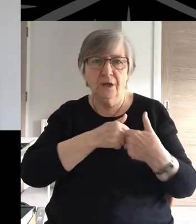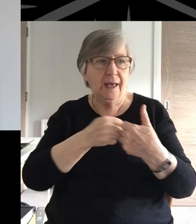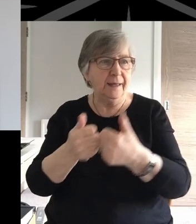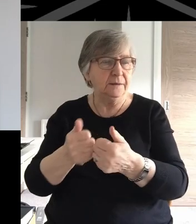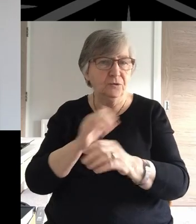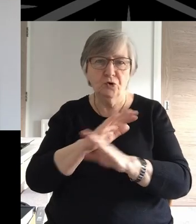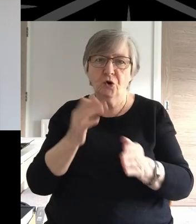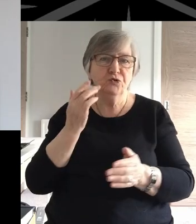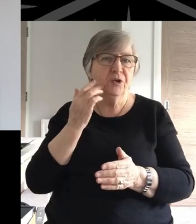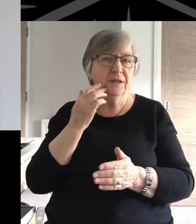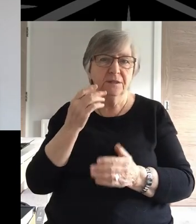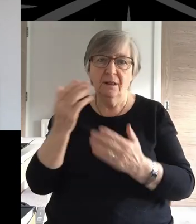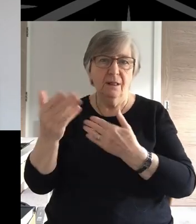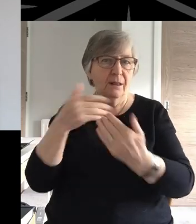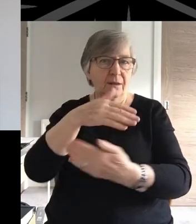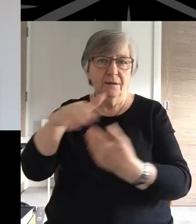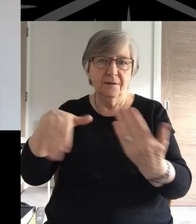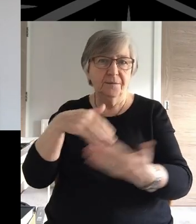them.